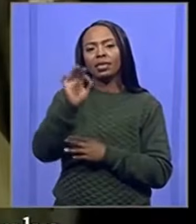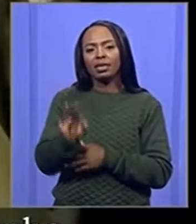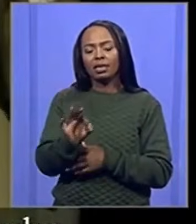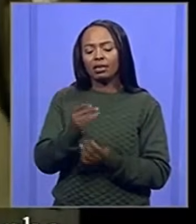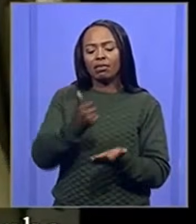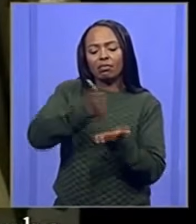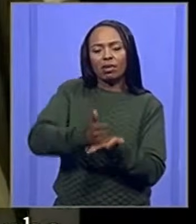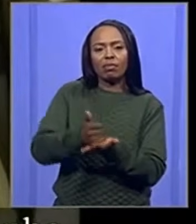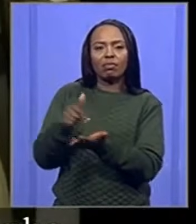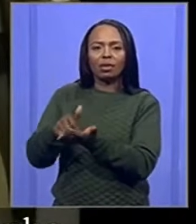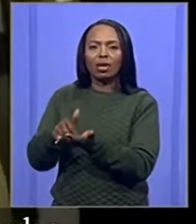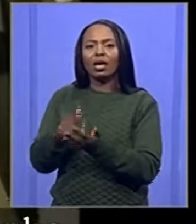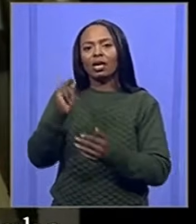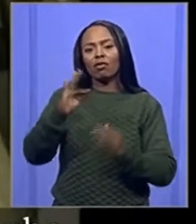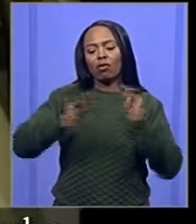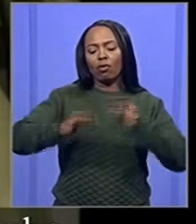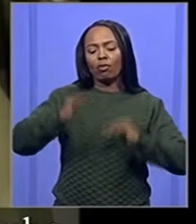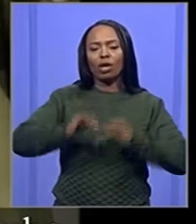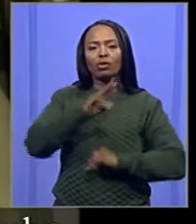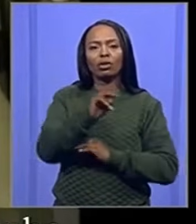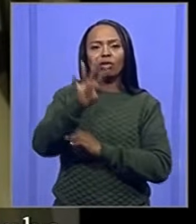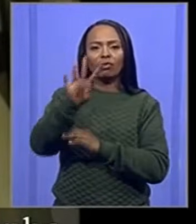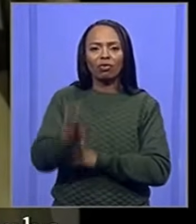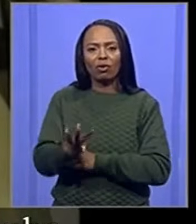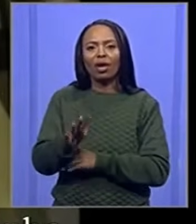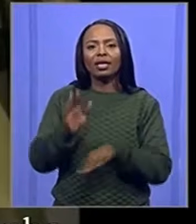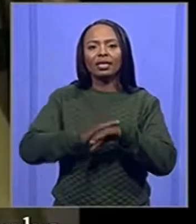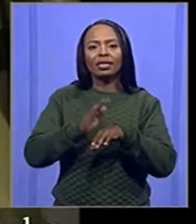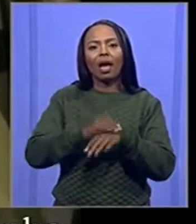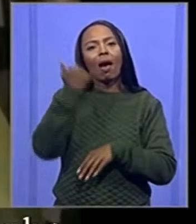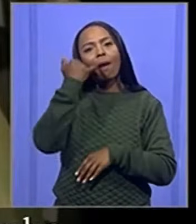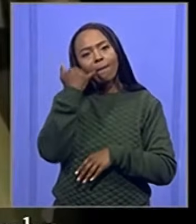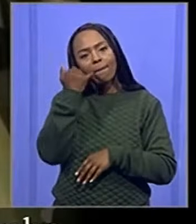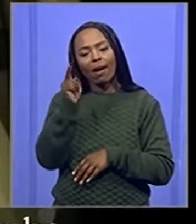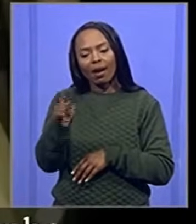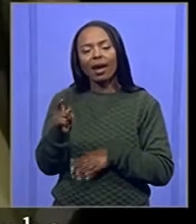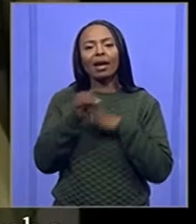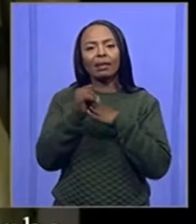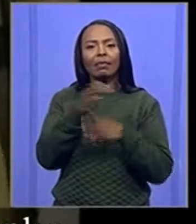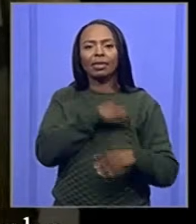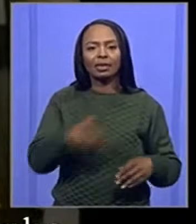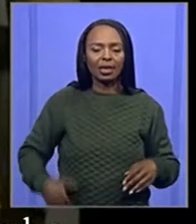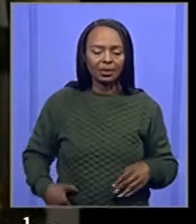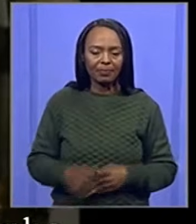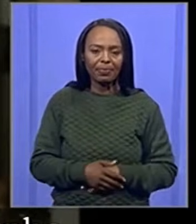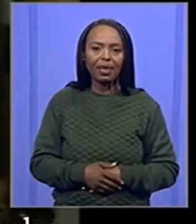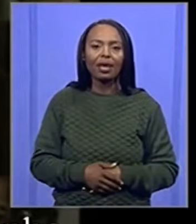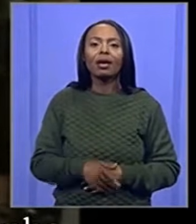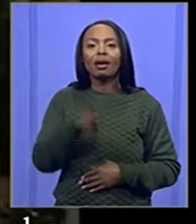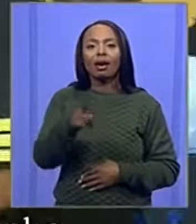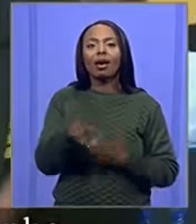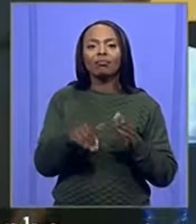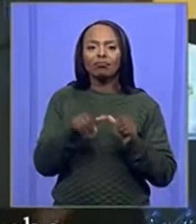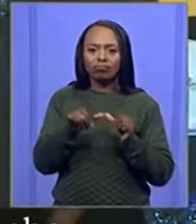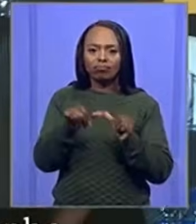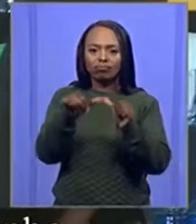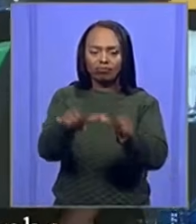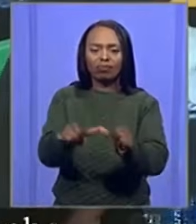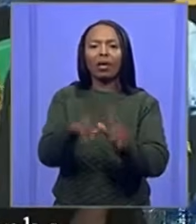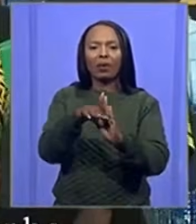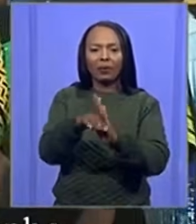le ditlhopho tsa 2004 ka motsi wa Thabo Mbeki. Go tloga ka motsi o ke monokeng ya lekoko e ntse e ya